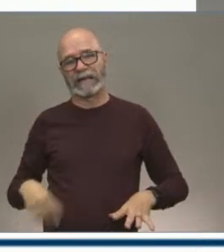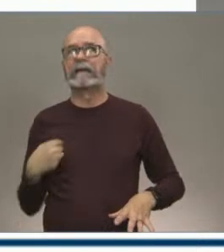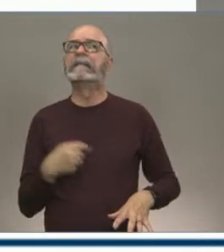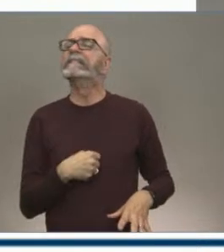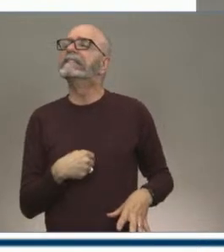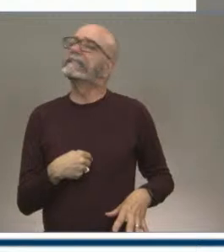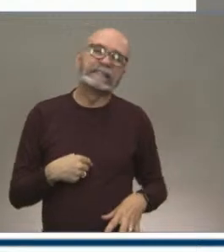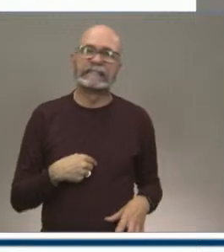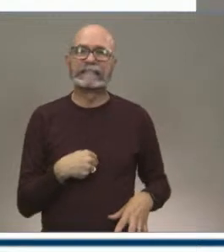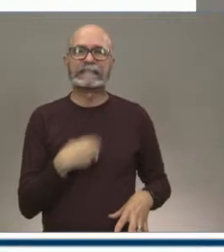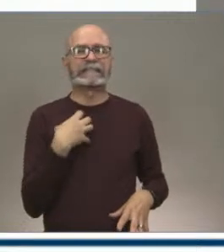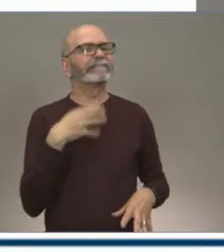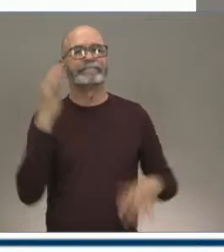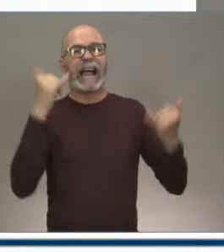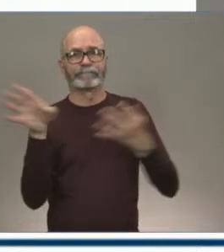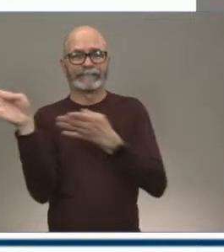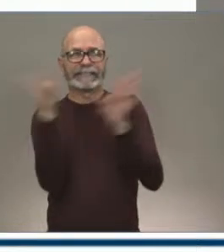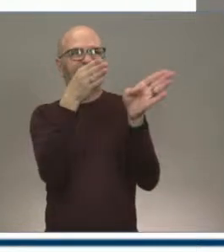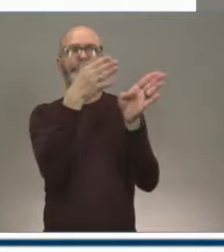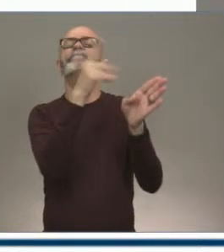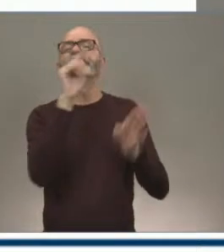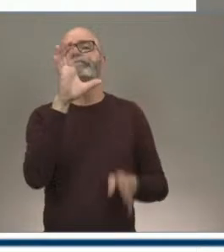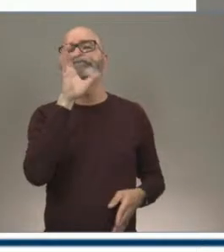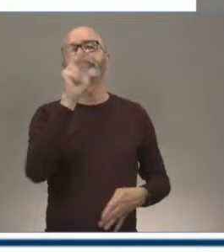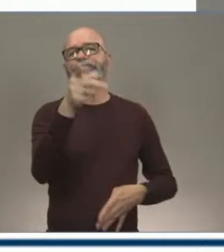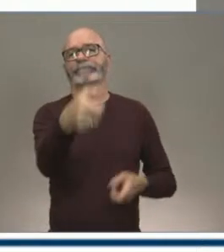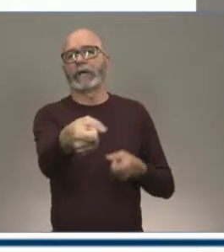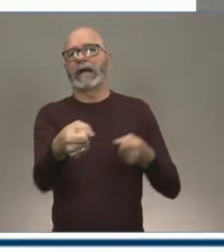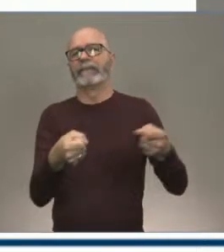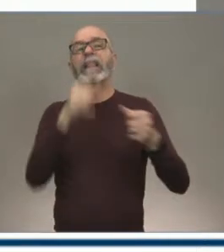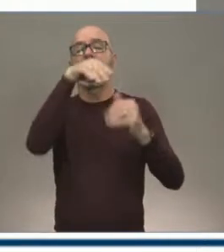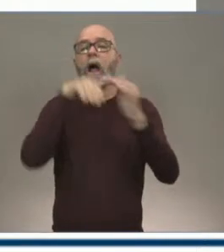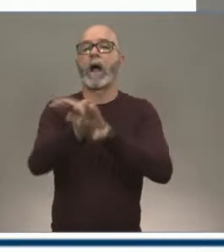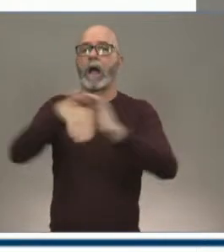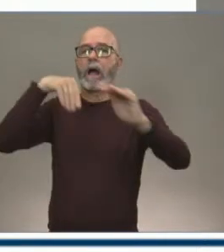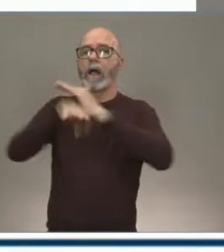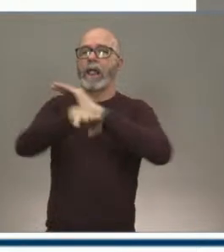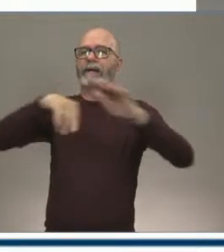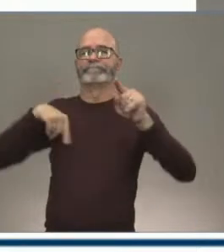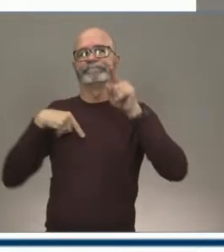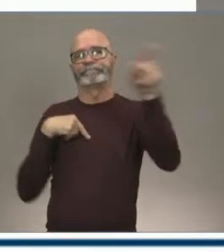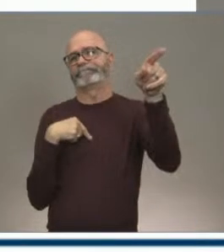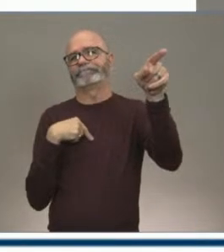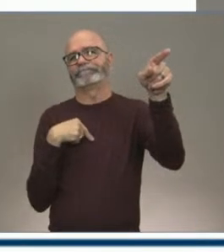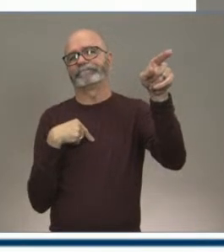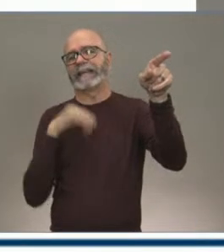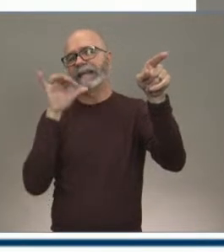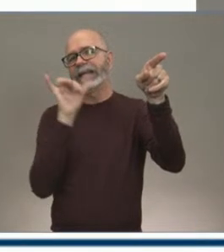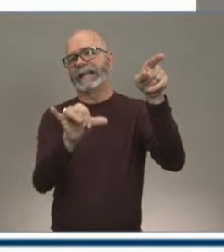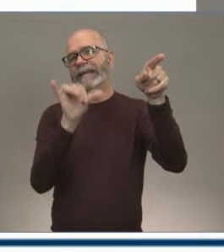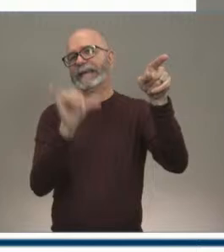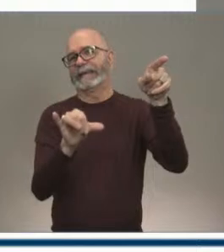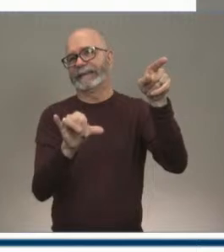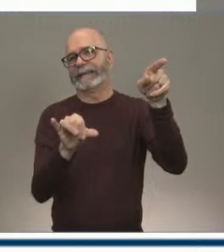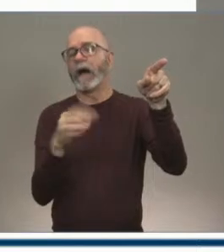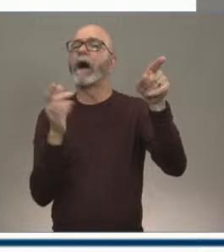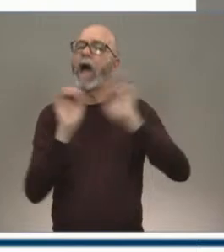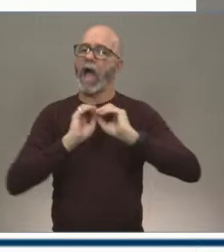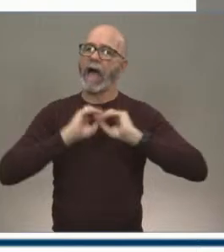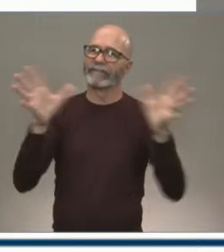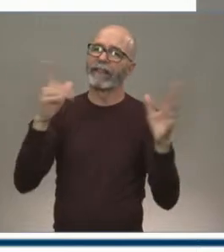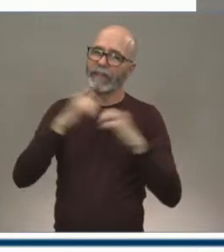that we're testing the truckers coming into Nova Scotia across on the ferry. That is why